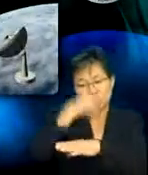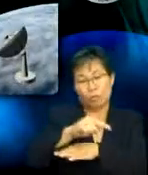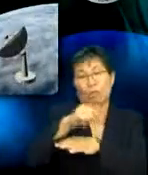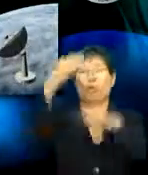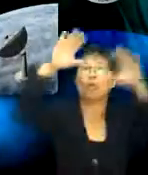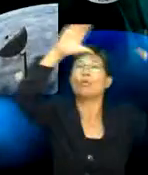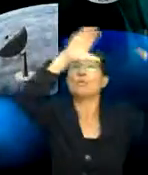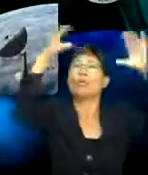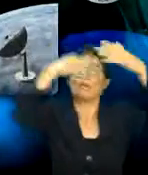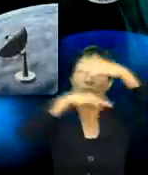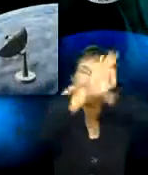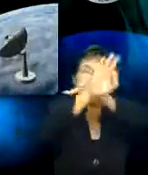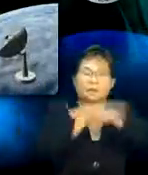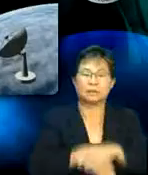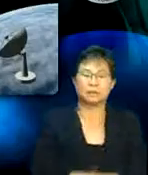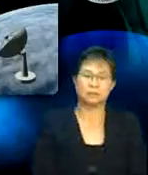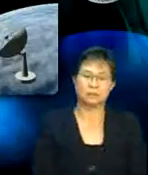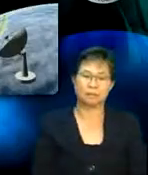weather forecasts.